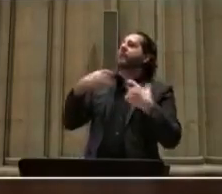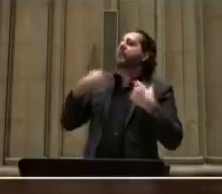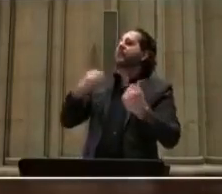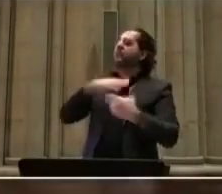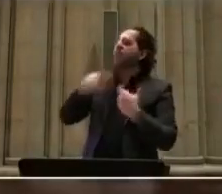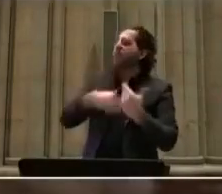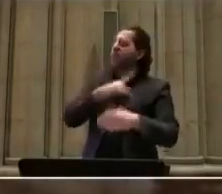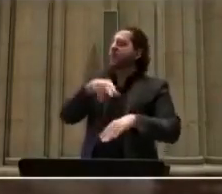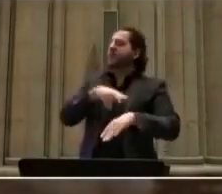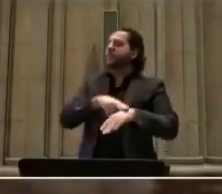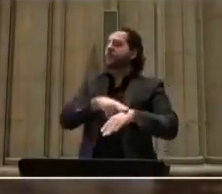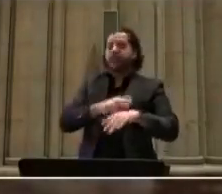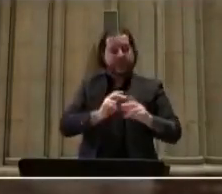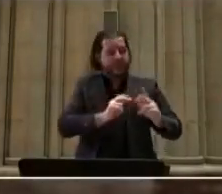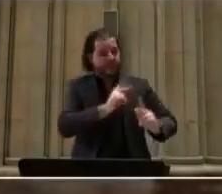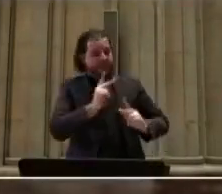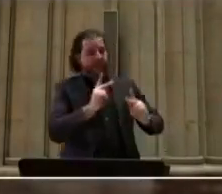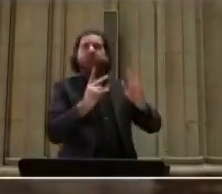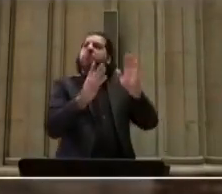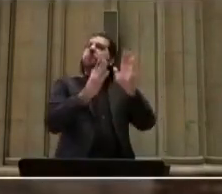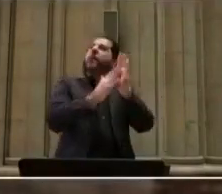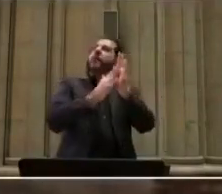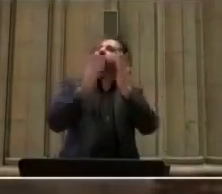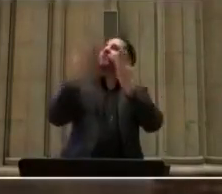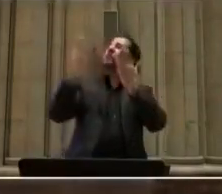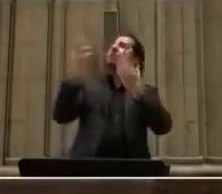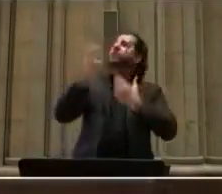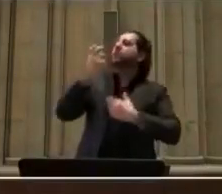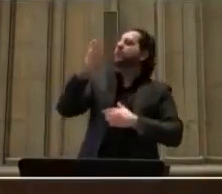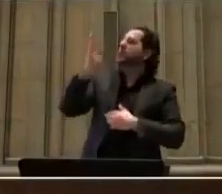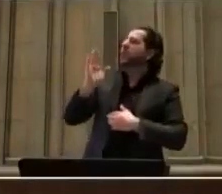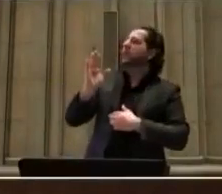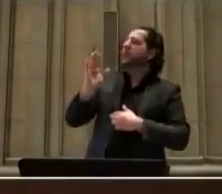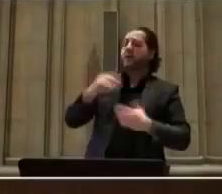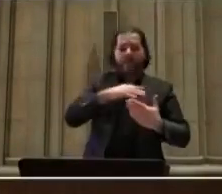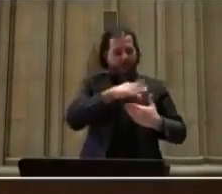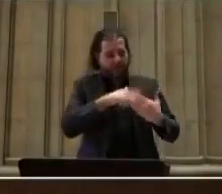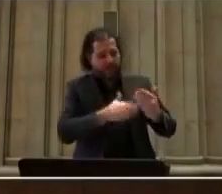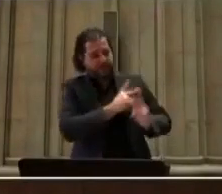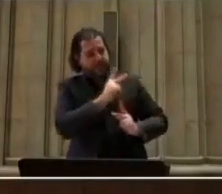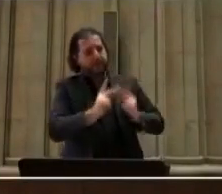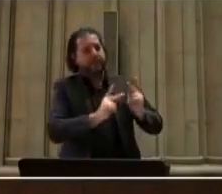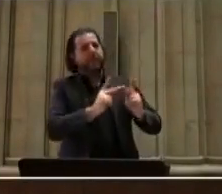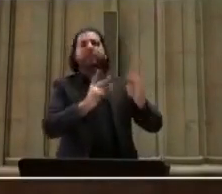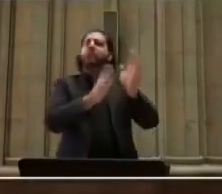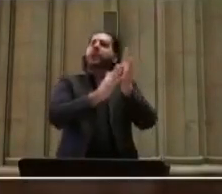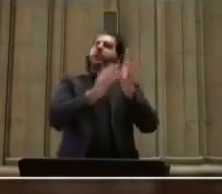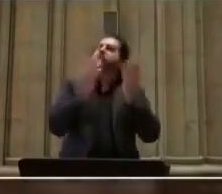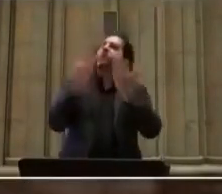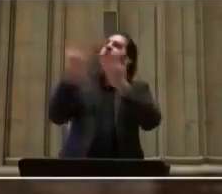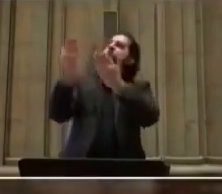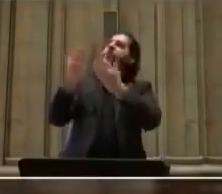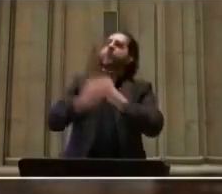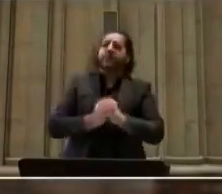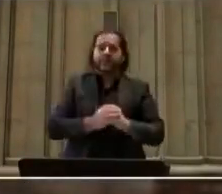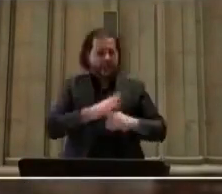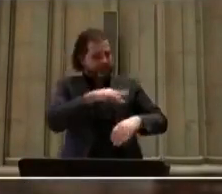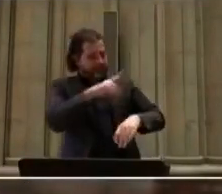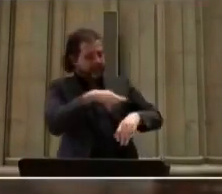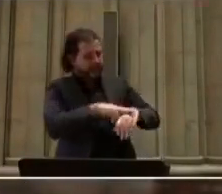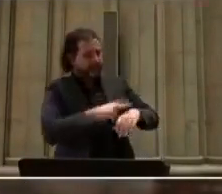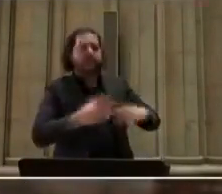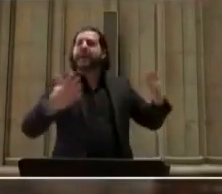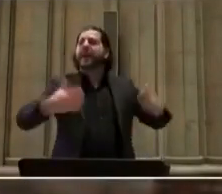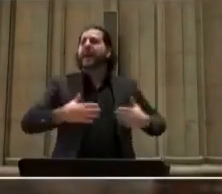nations. Let the peoples praise you, O God. Let all the peoples praise you. Let the nations